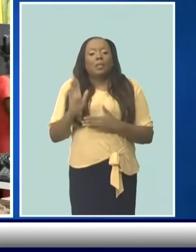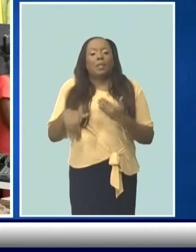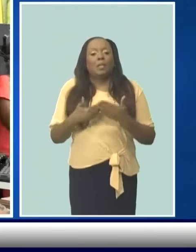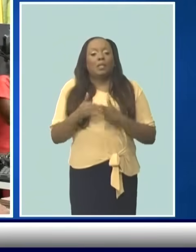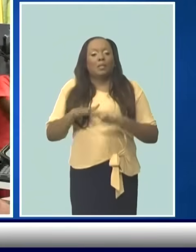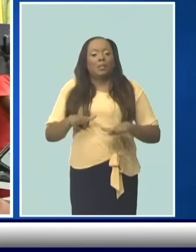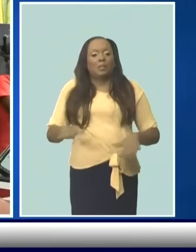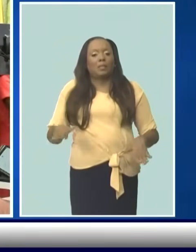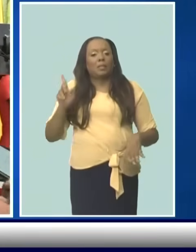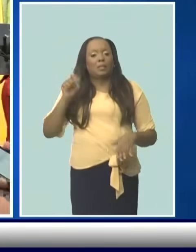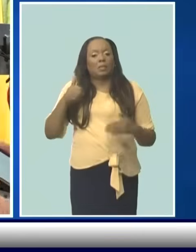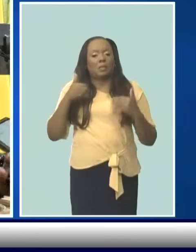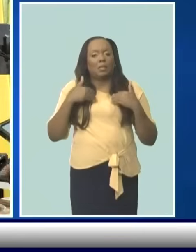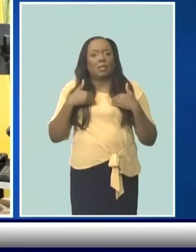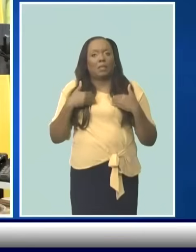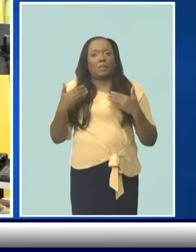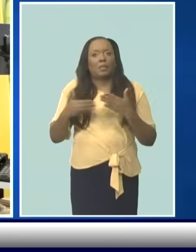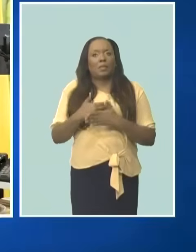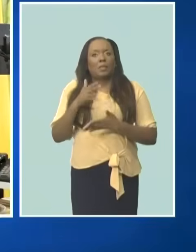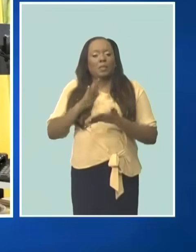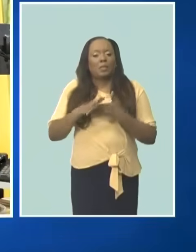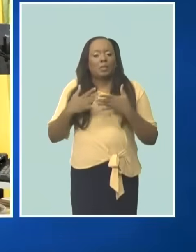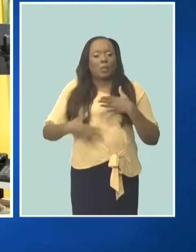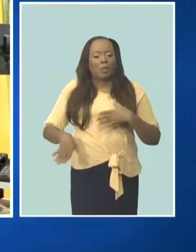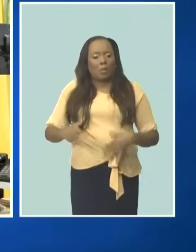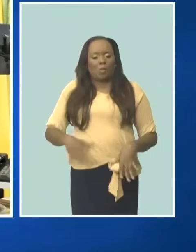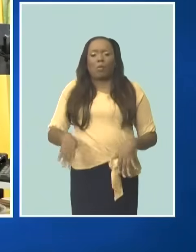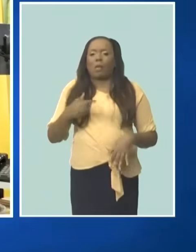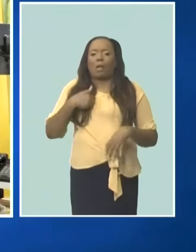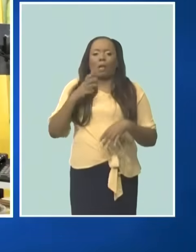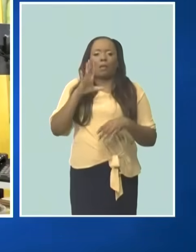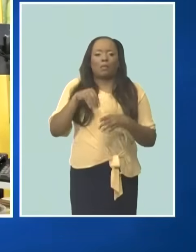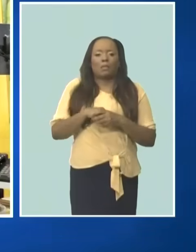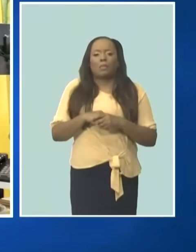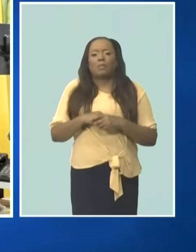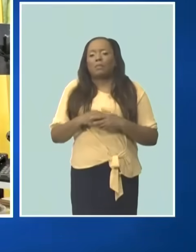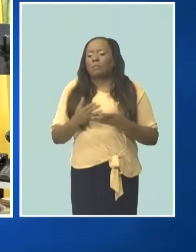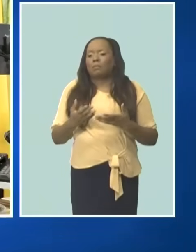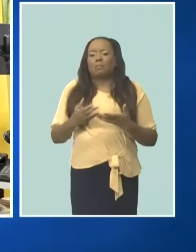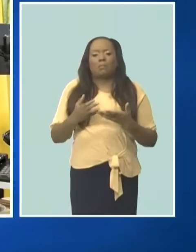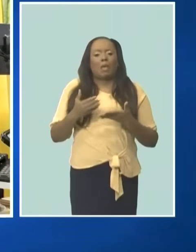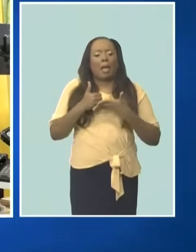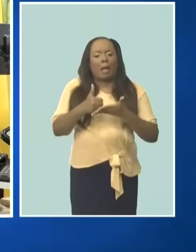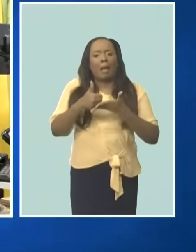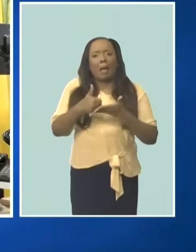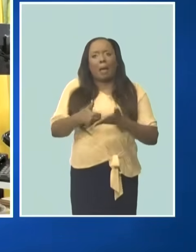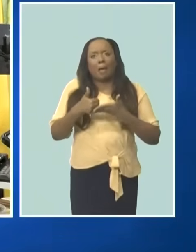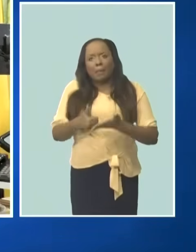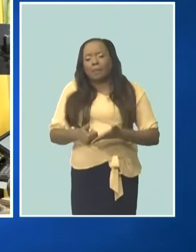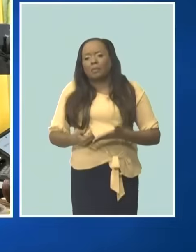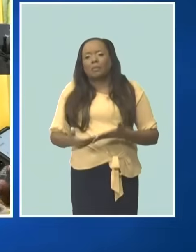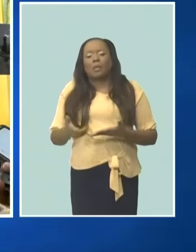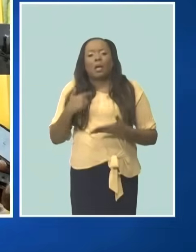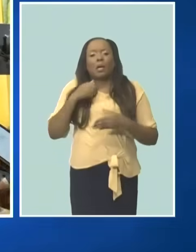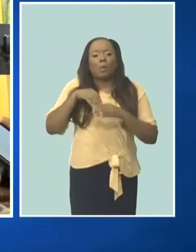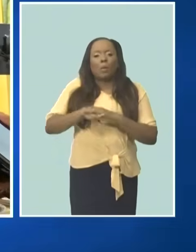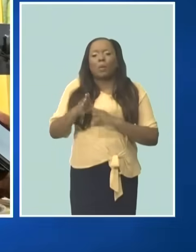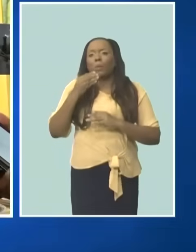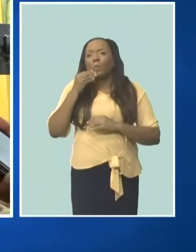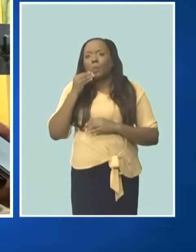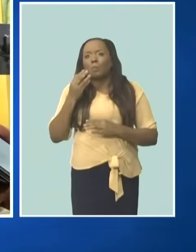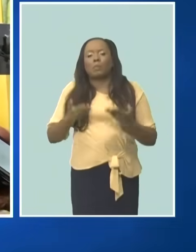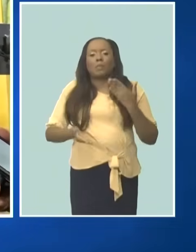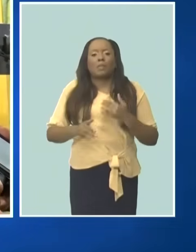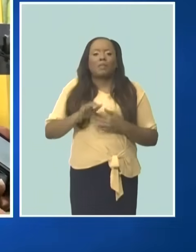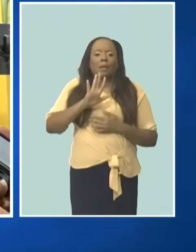set of school clothes. But I have been doing charity work for many years, so I go into a lot of homes and the majority of the homes, they have 5,